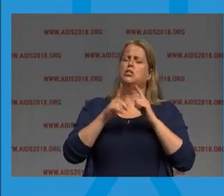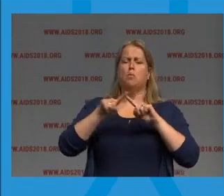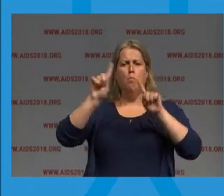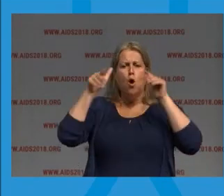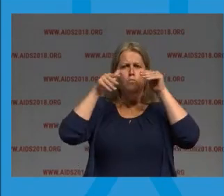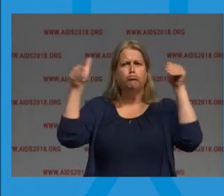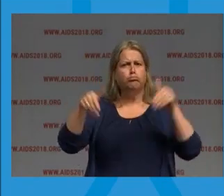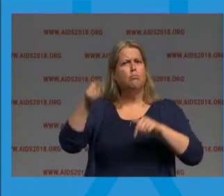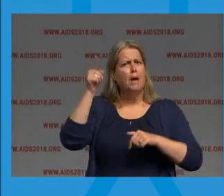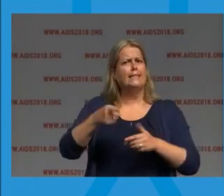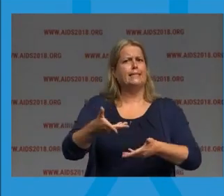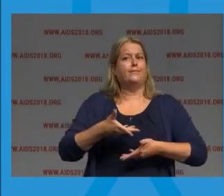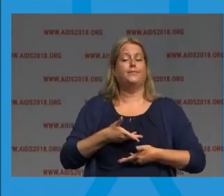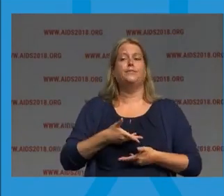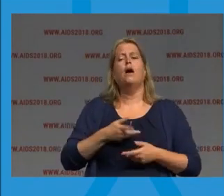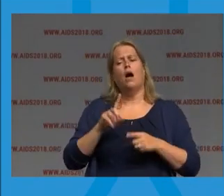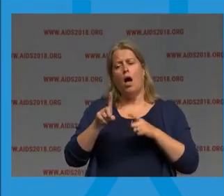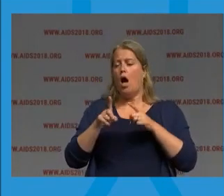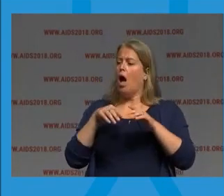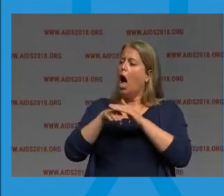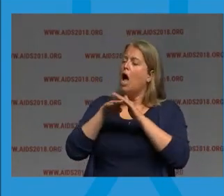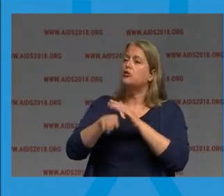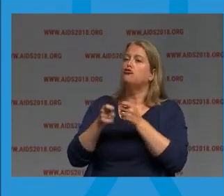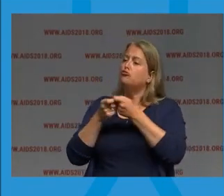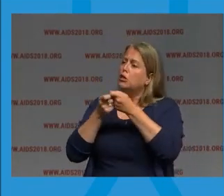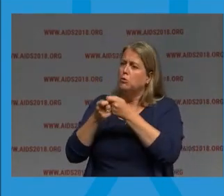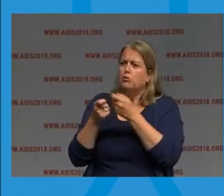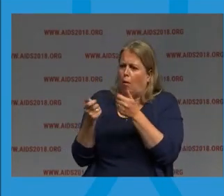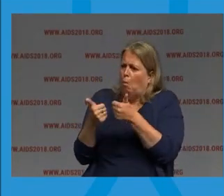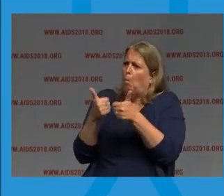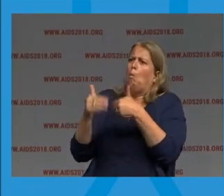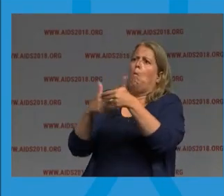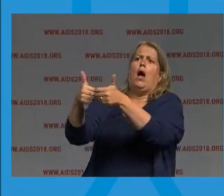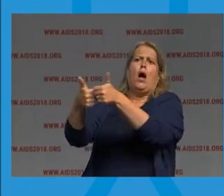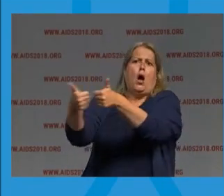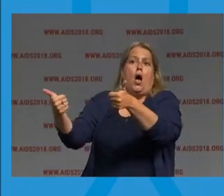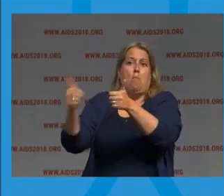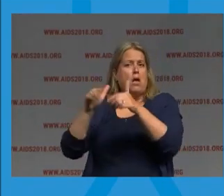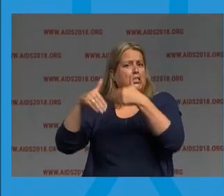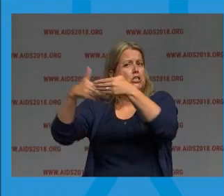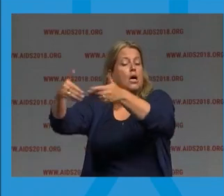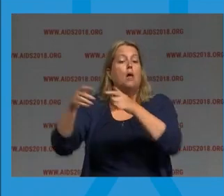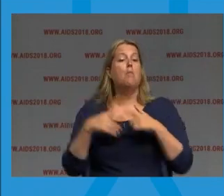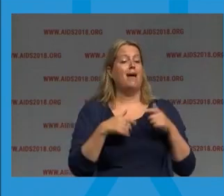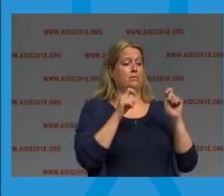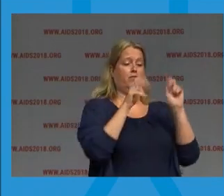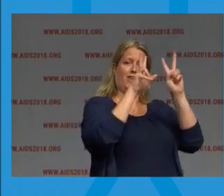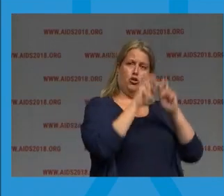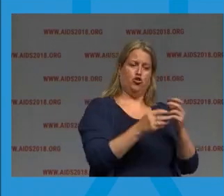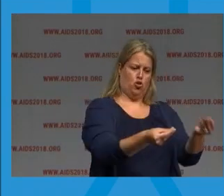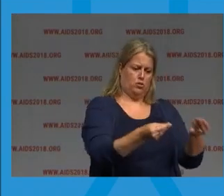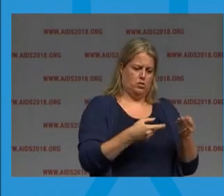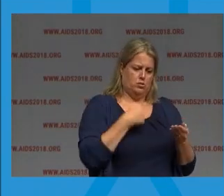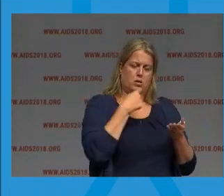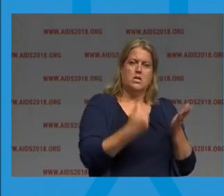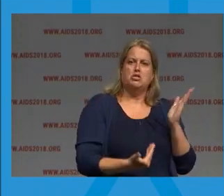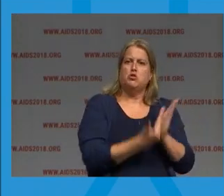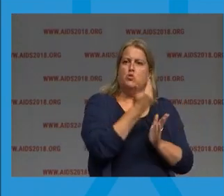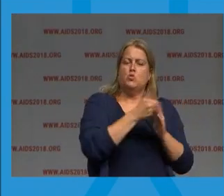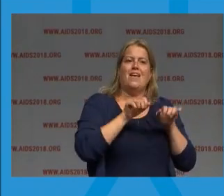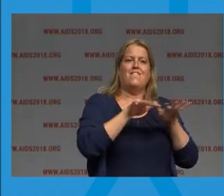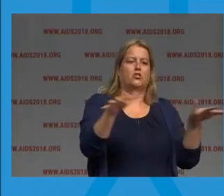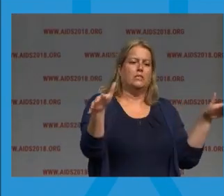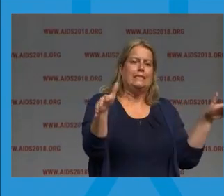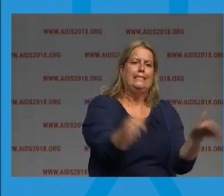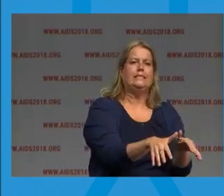brilliant job of expanding access to treatment, and this must continue. But the data is telling us we're not preventing enough new infections.